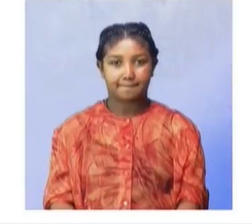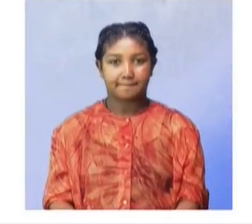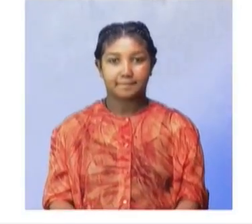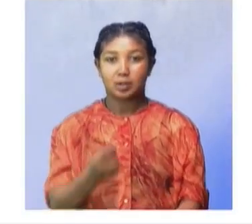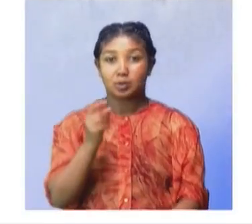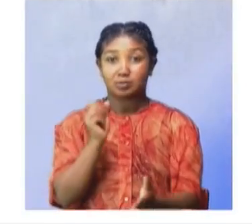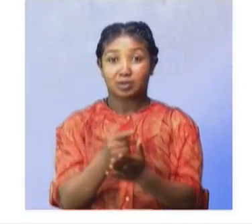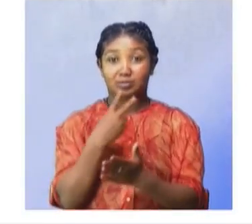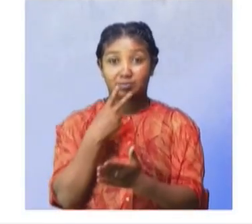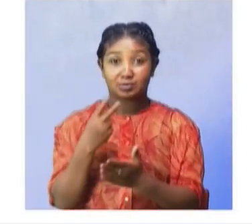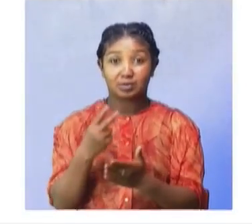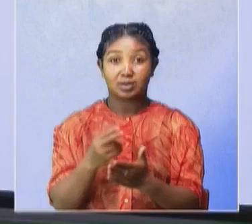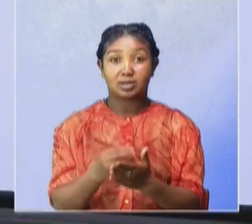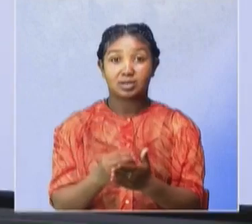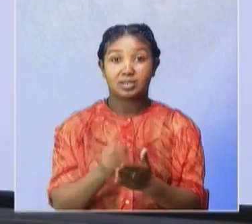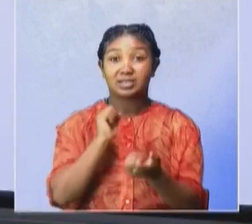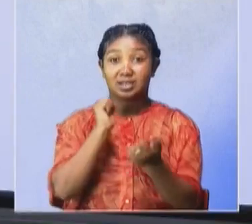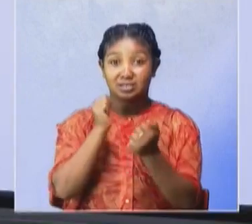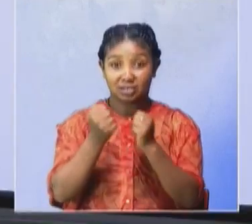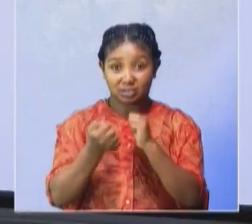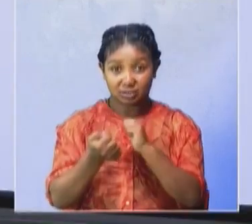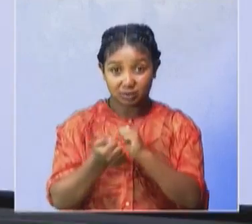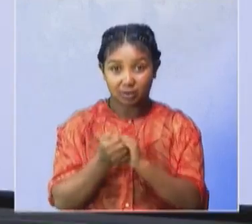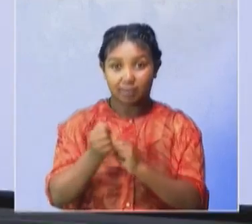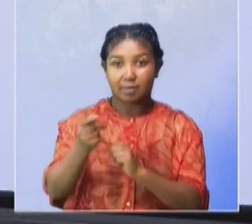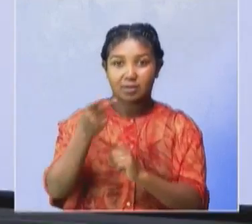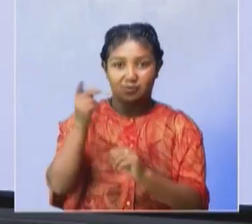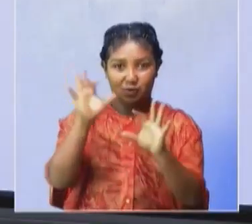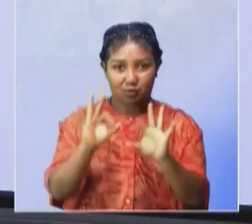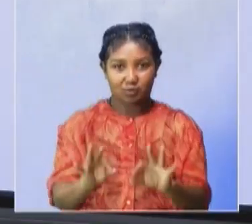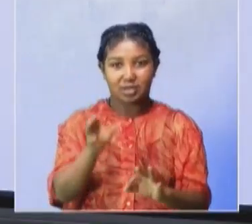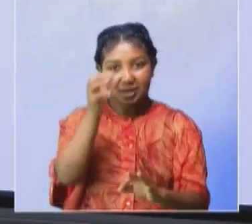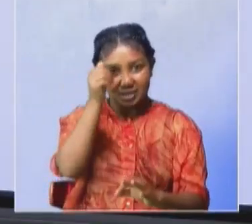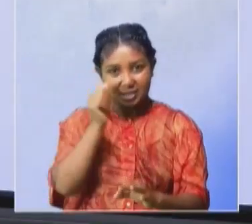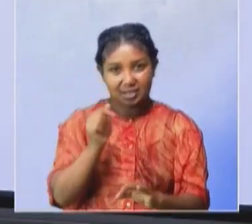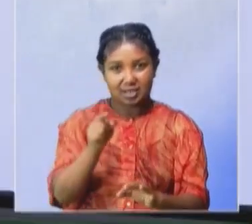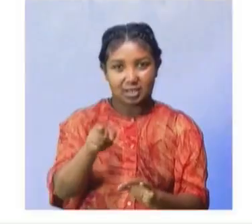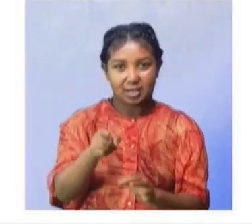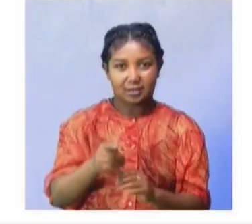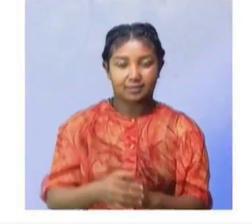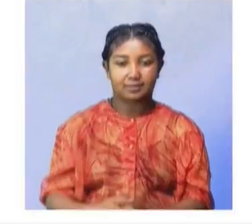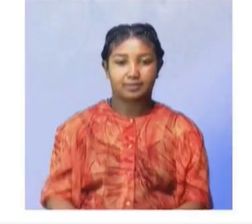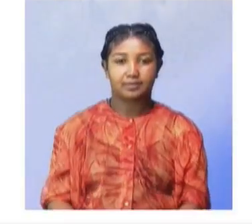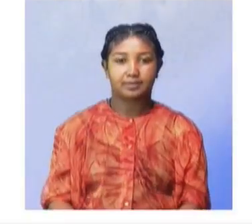Look this example, students. Let us change this with past form. He.